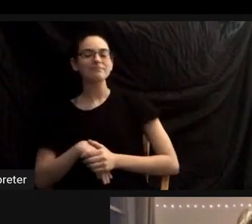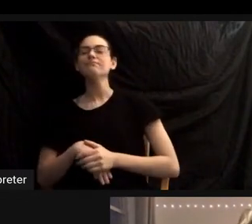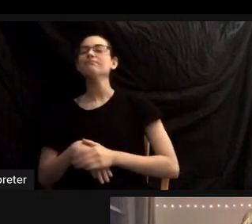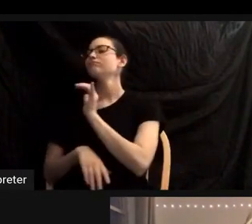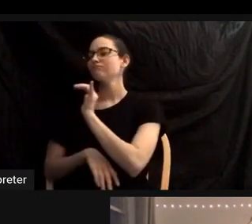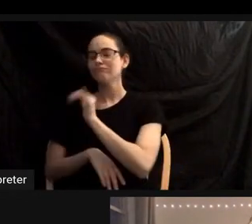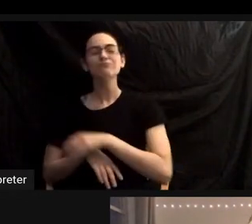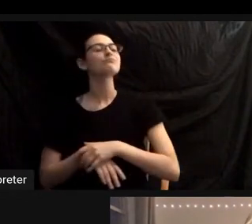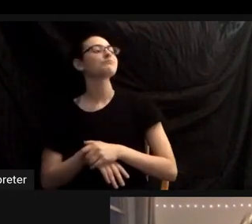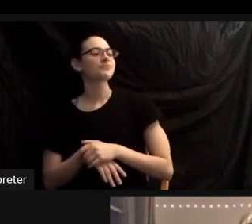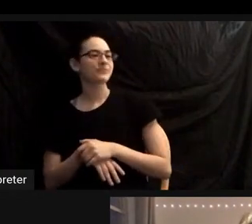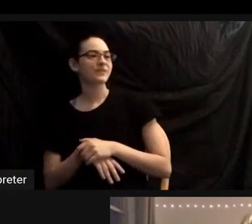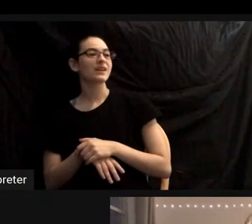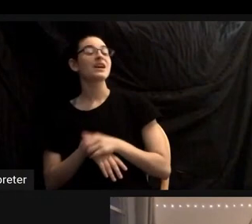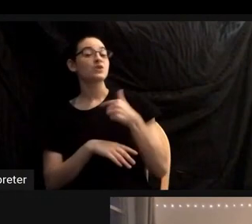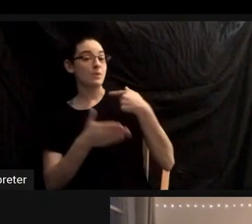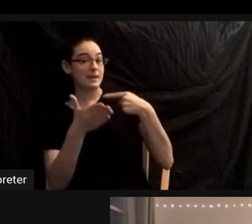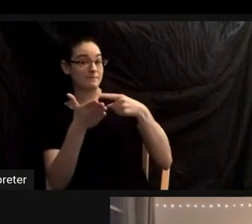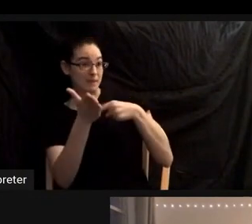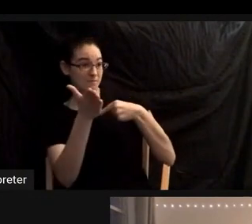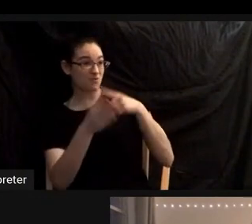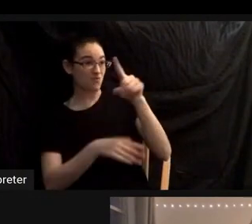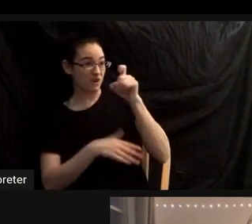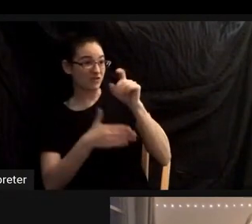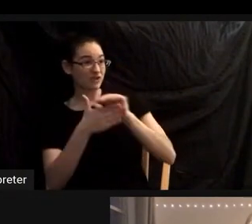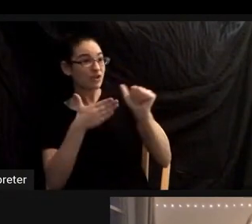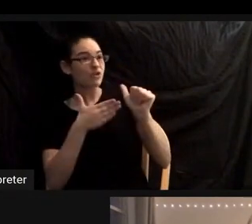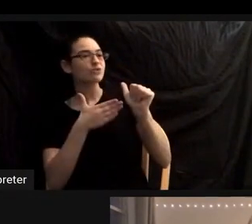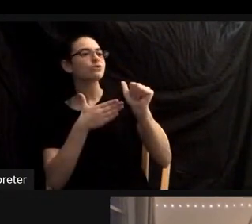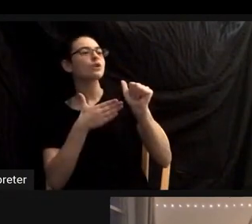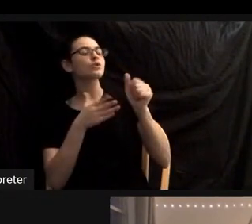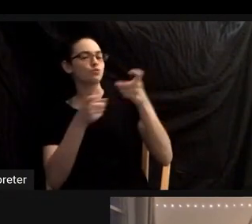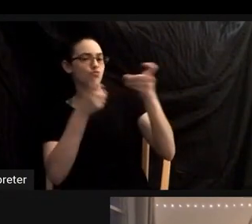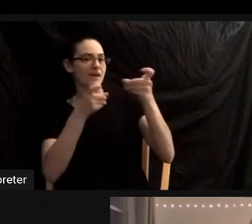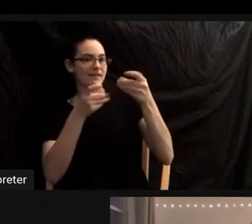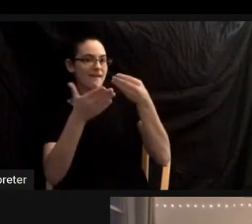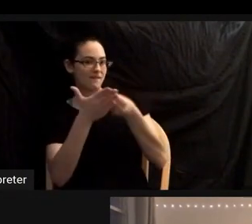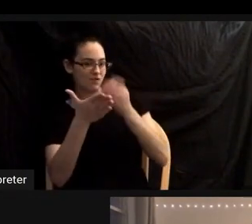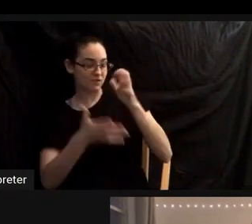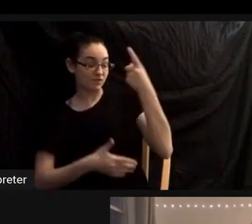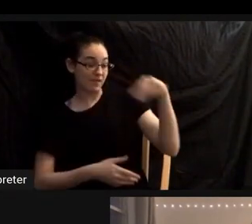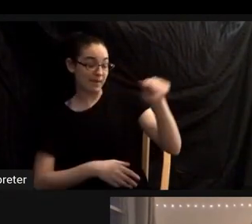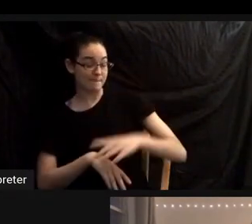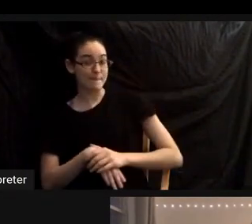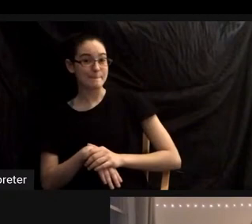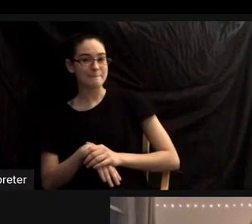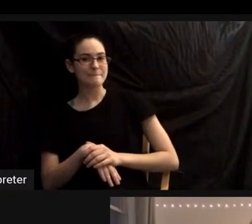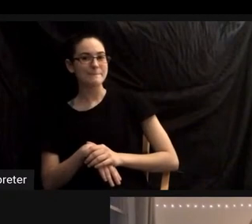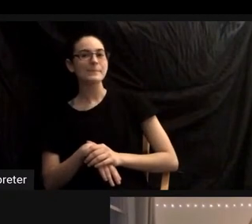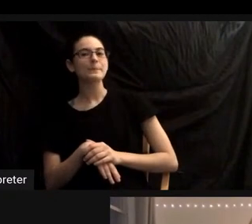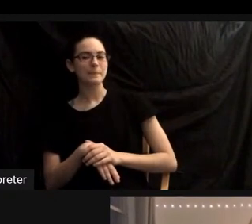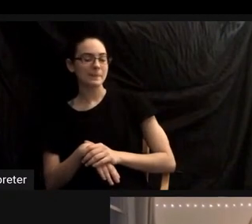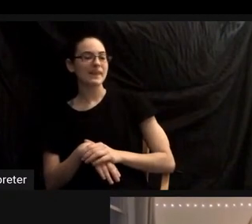As one does. And they paid me $100 to direct a fundraiser for them. And they thought I was going to bring in a